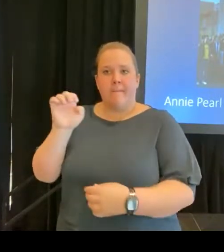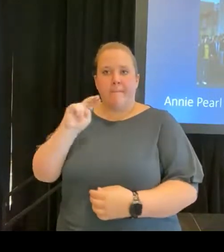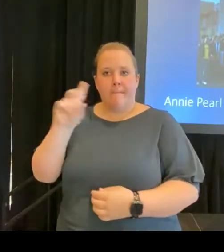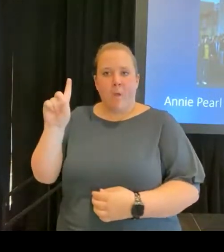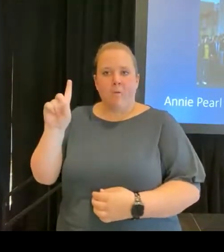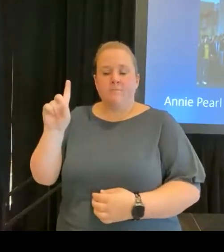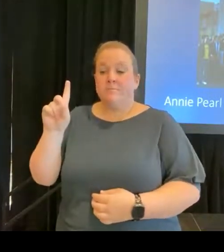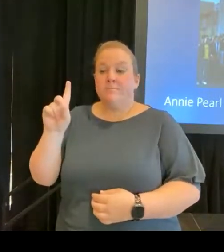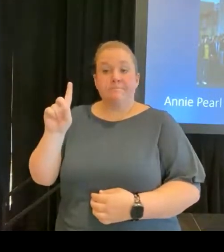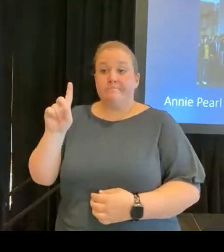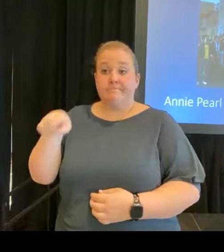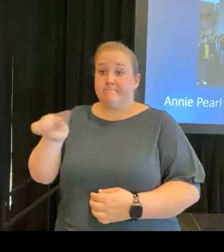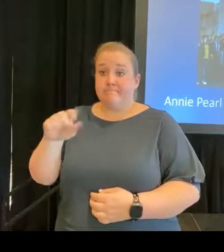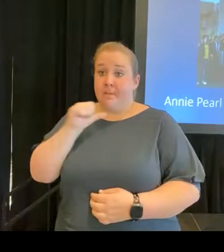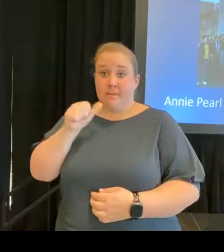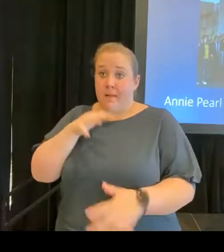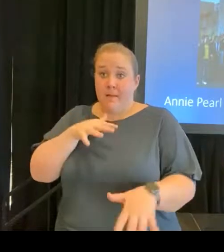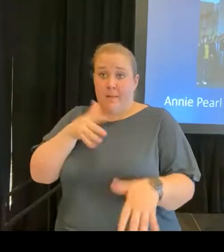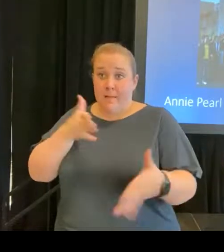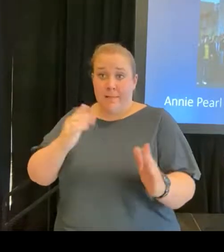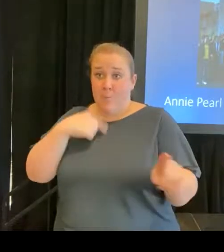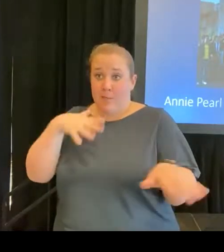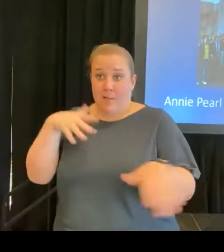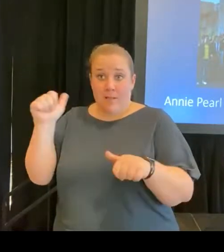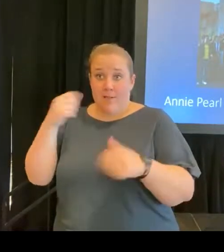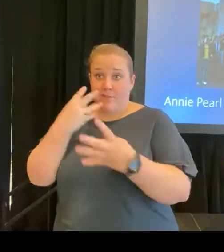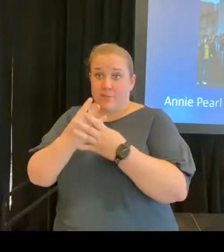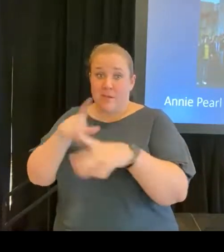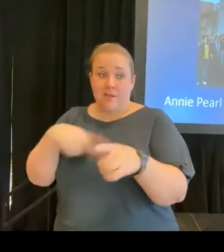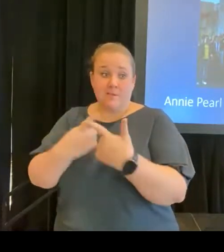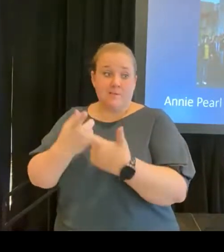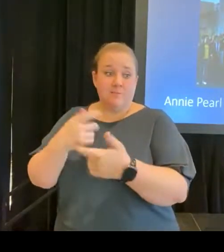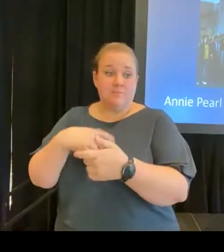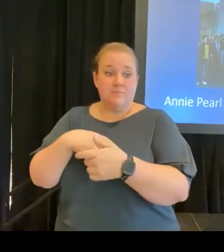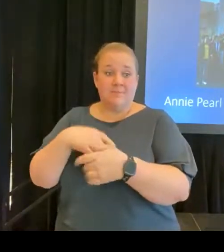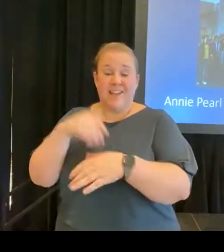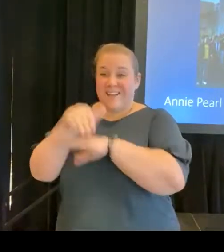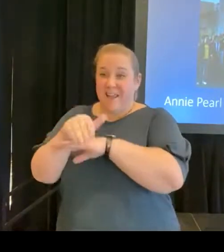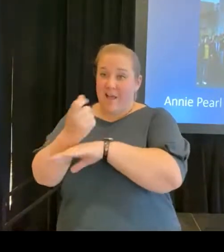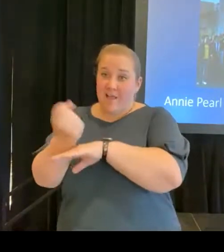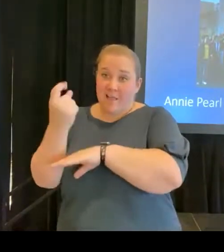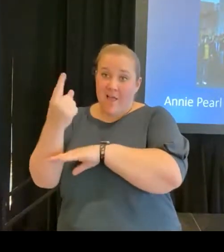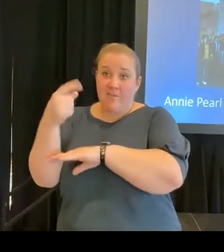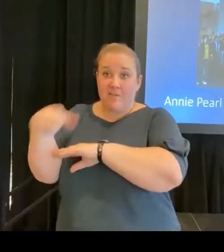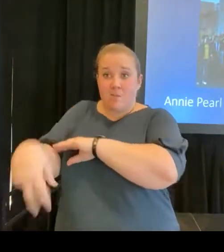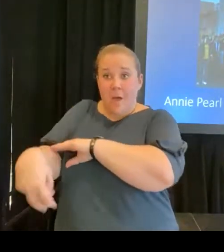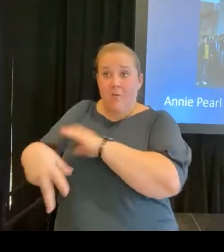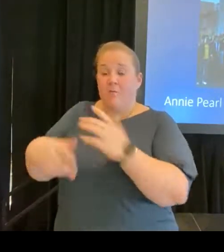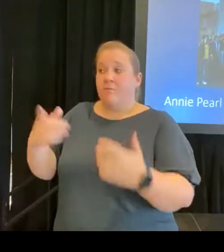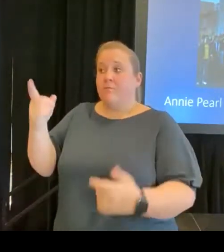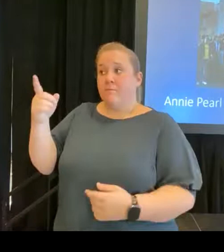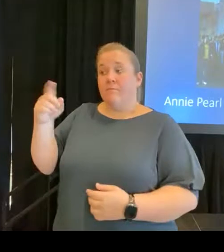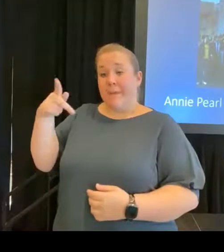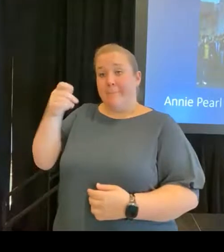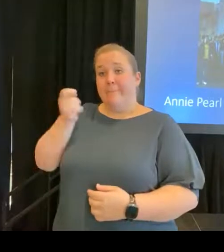And they didn't let me out of jail until about 11, 12 o'clock at night. Peter was back in Birmingham by